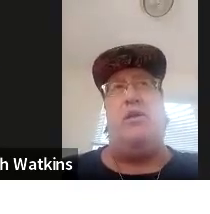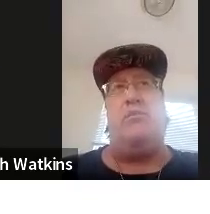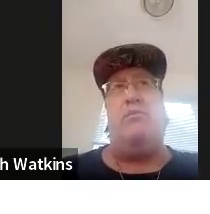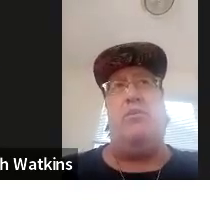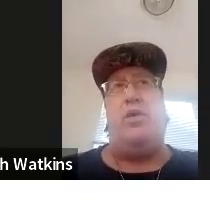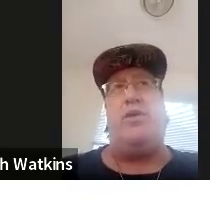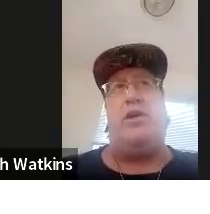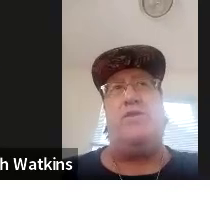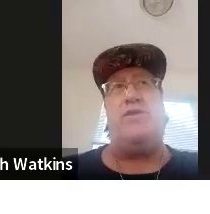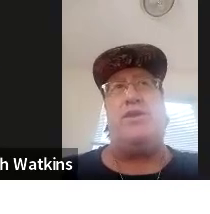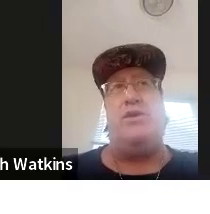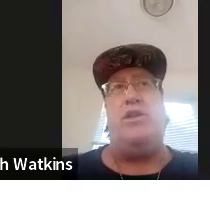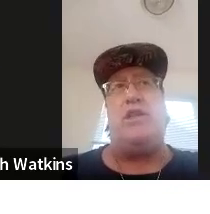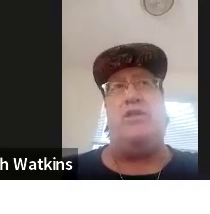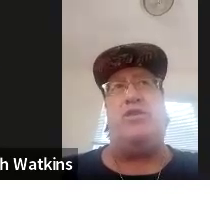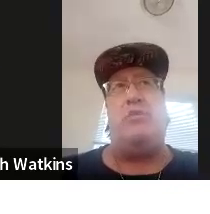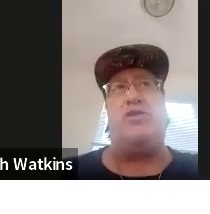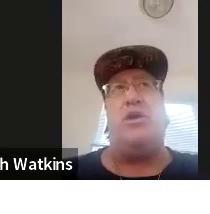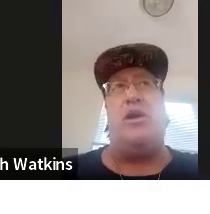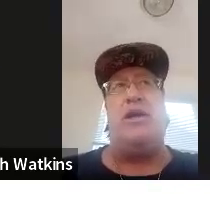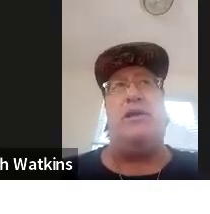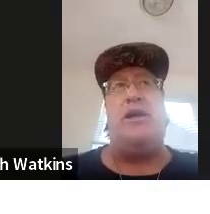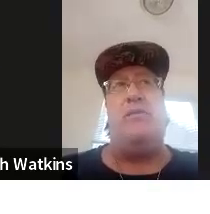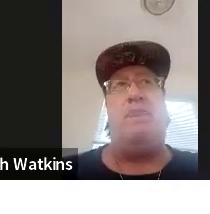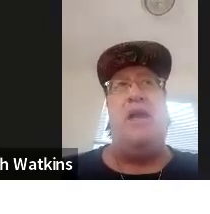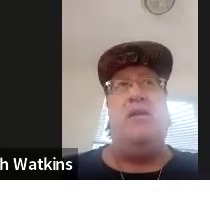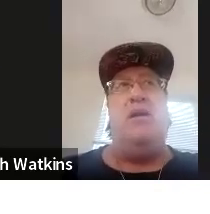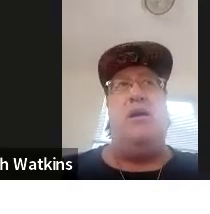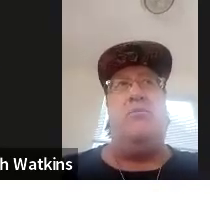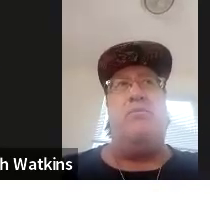wondering with regards to the Denver metro area,